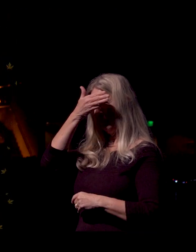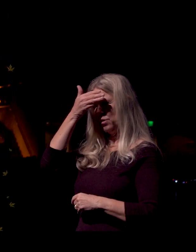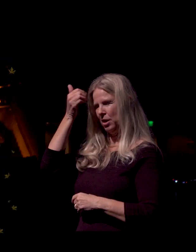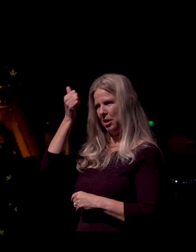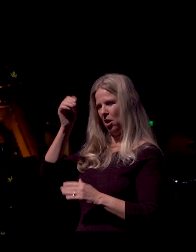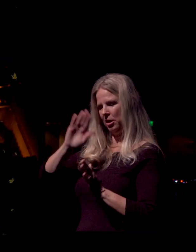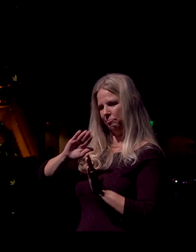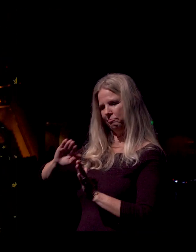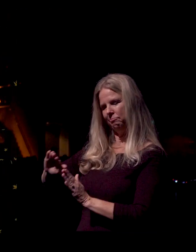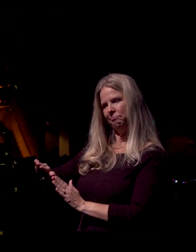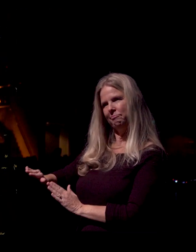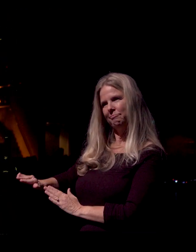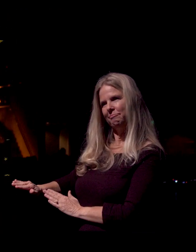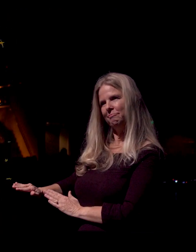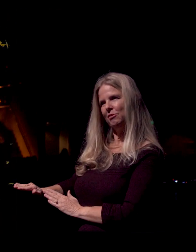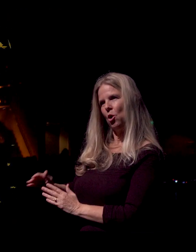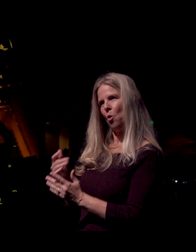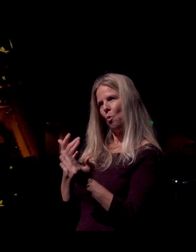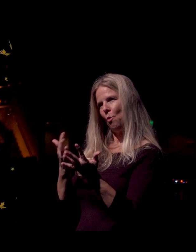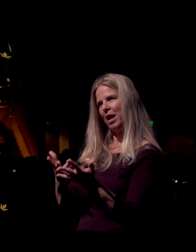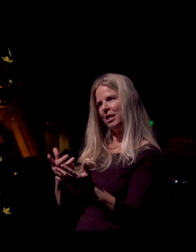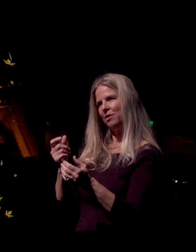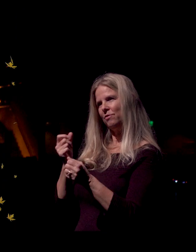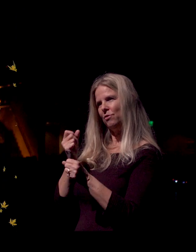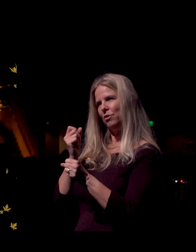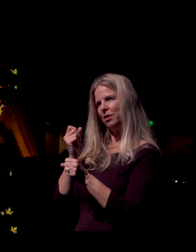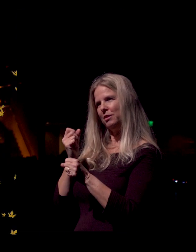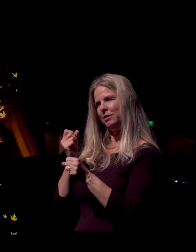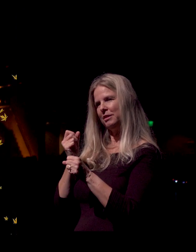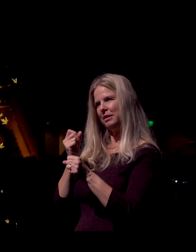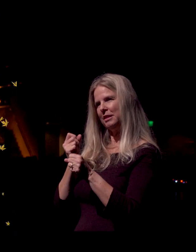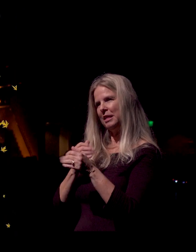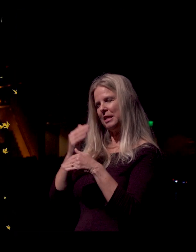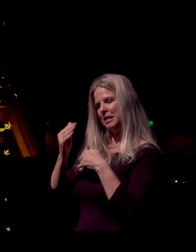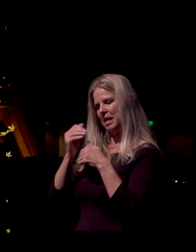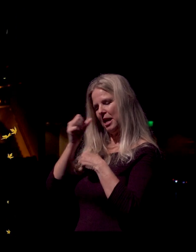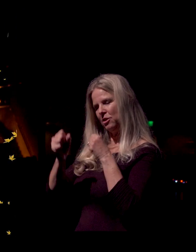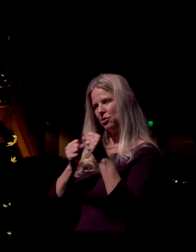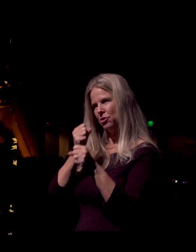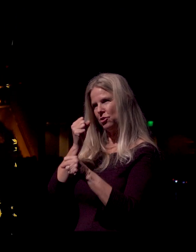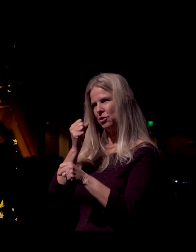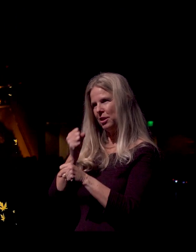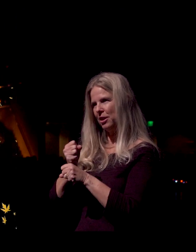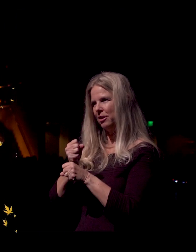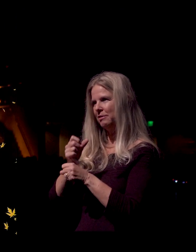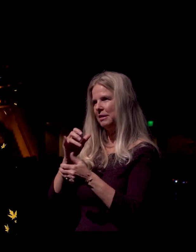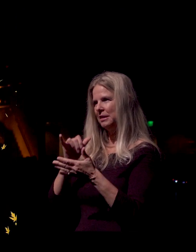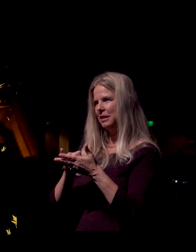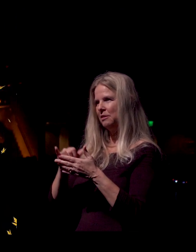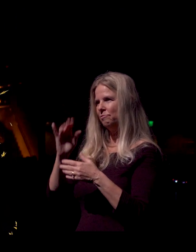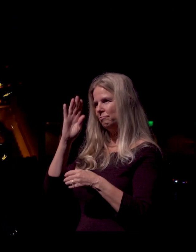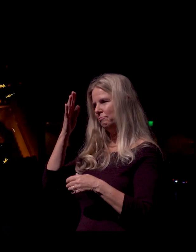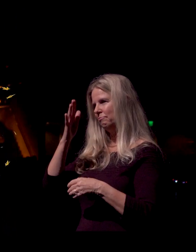Does Jesus become just another dusty box on the shelf? Where is he between the seasons?